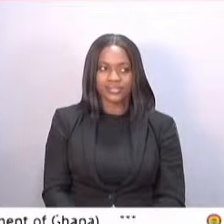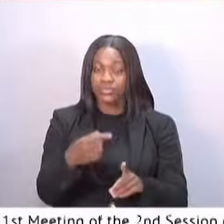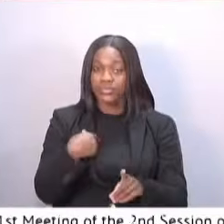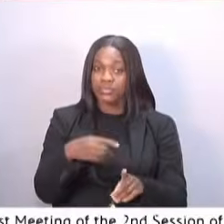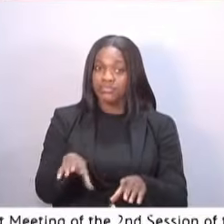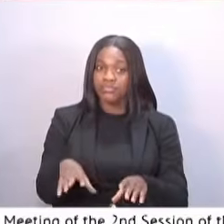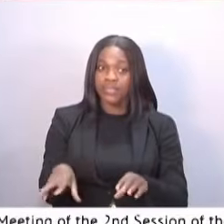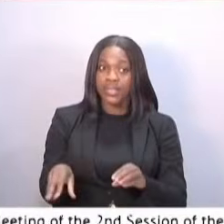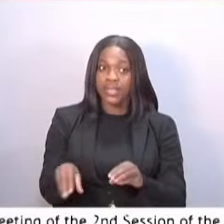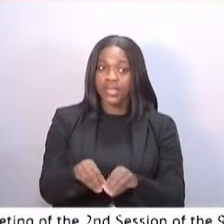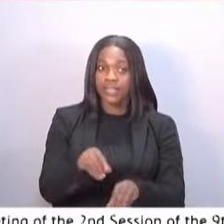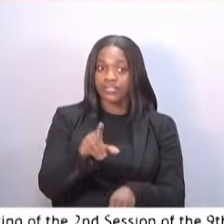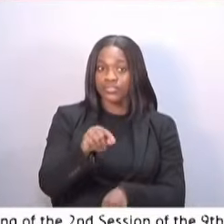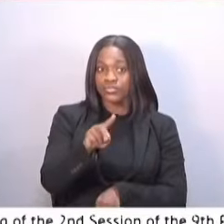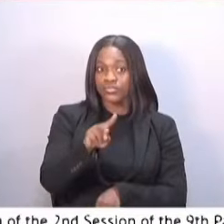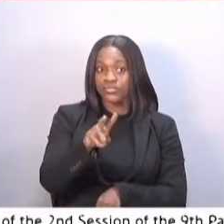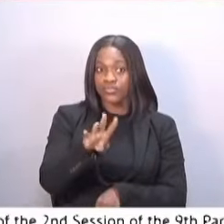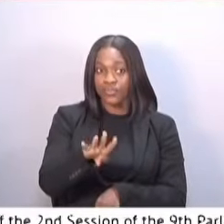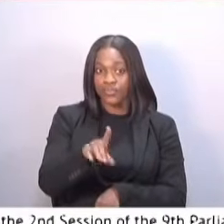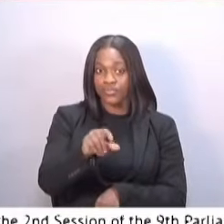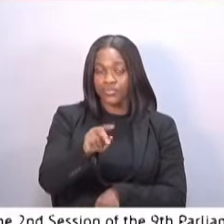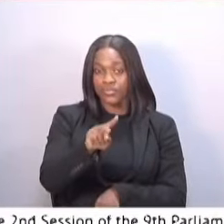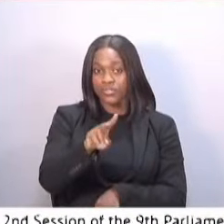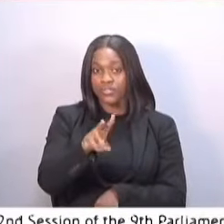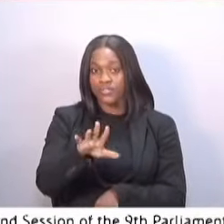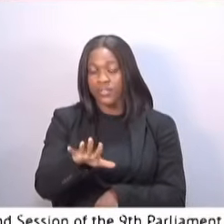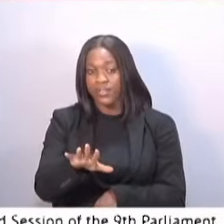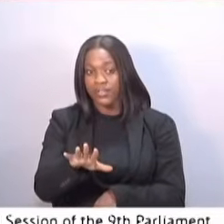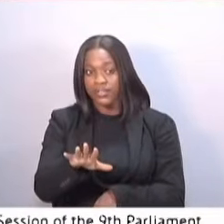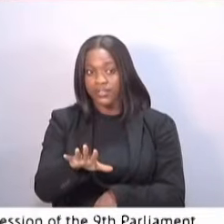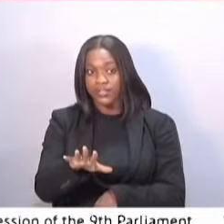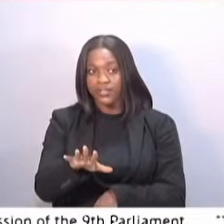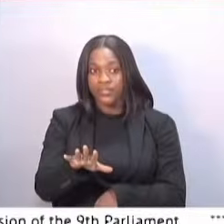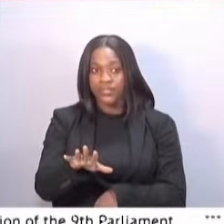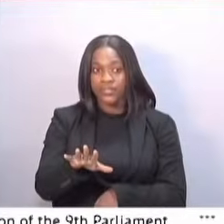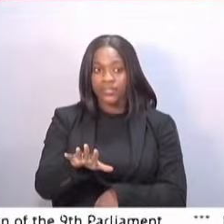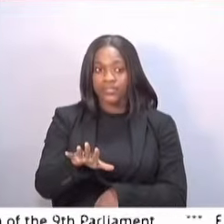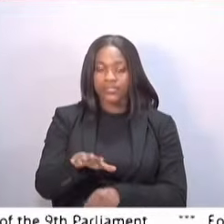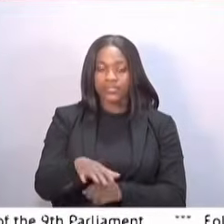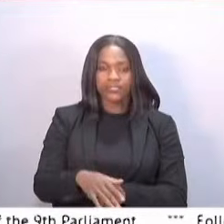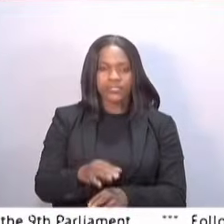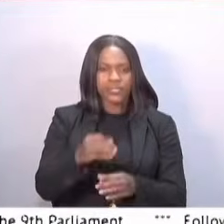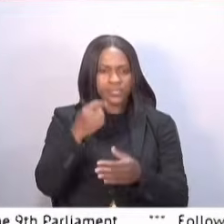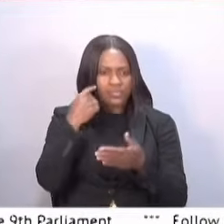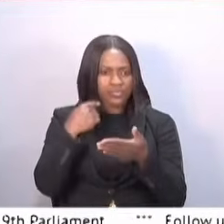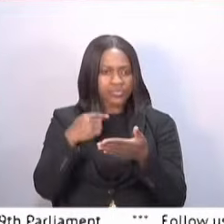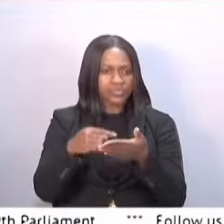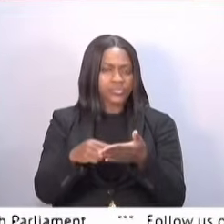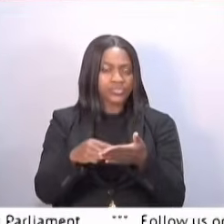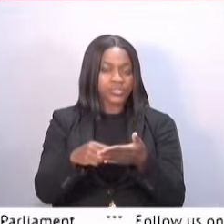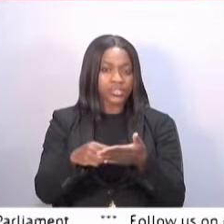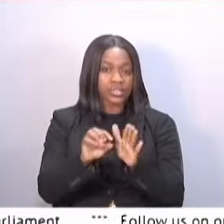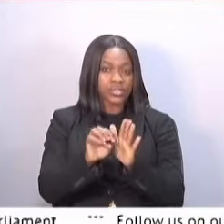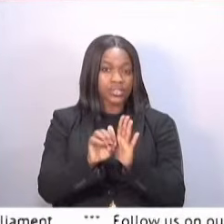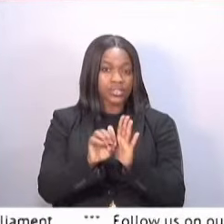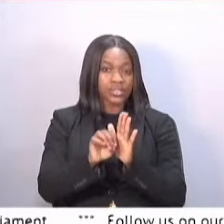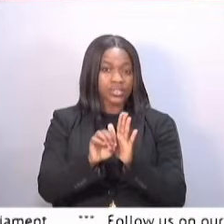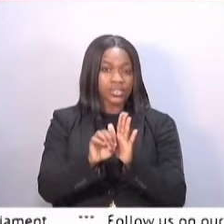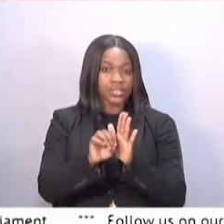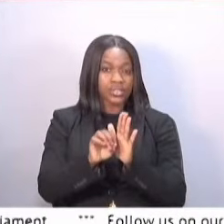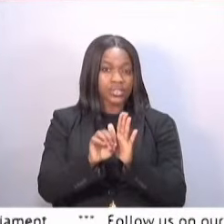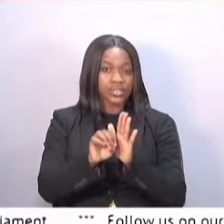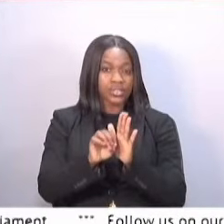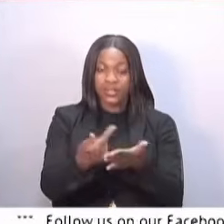Mr. Speaker, up to 2024, 2025, and you see that if you look at, for instance, look at